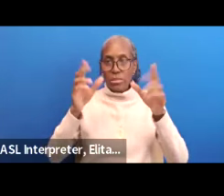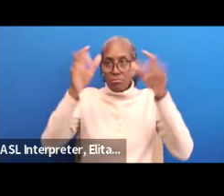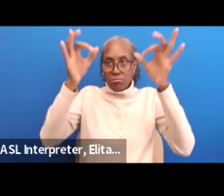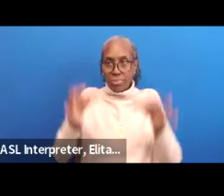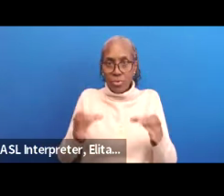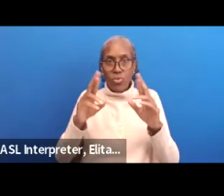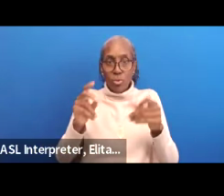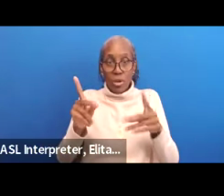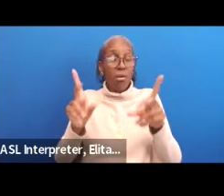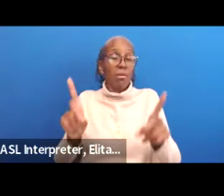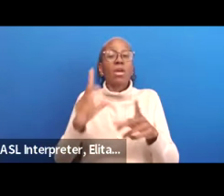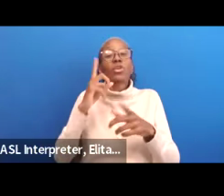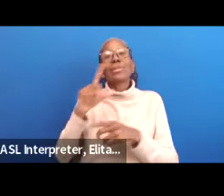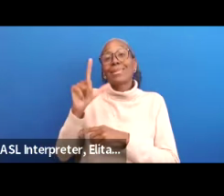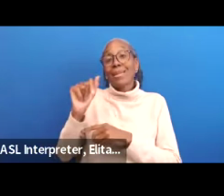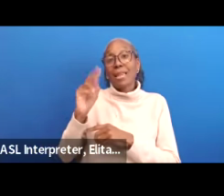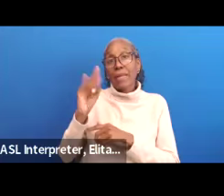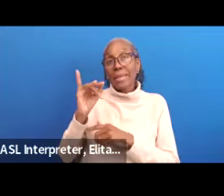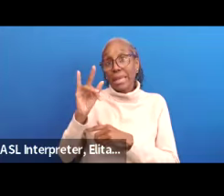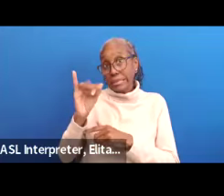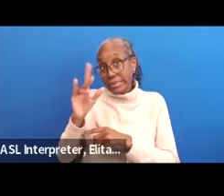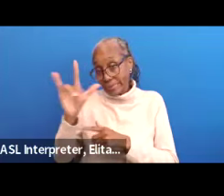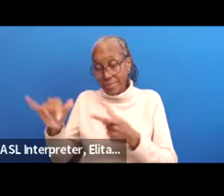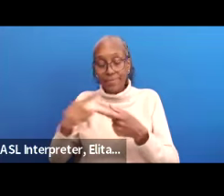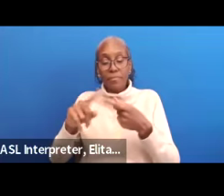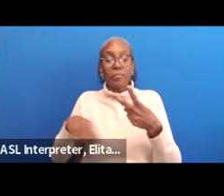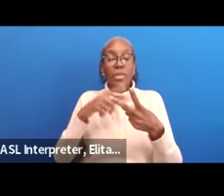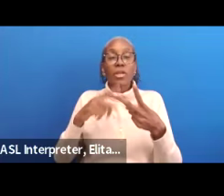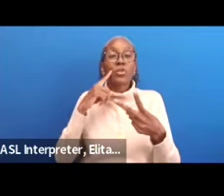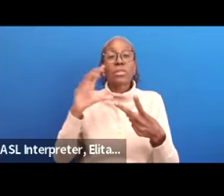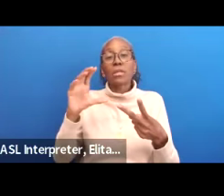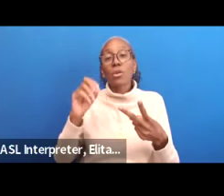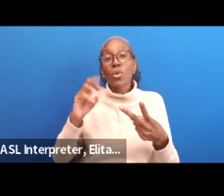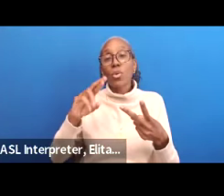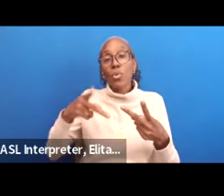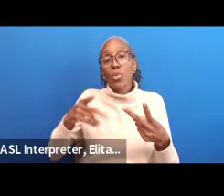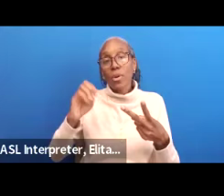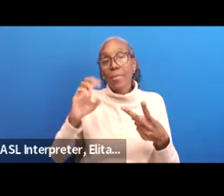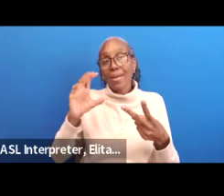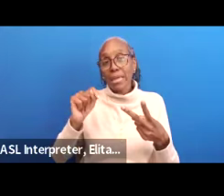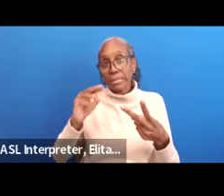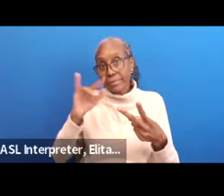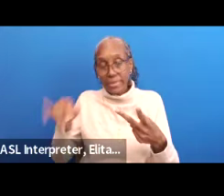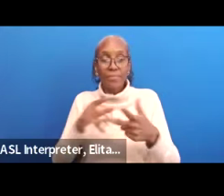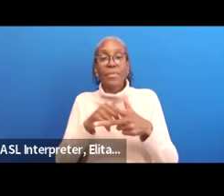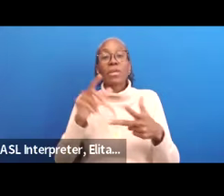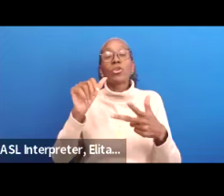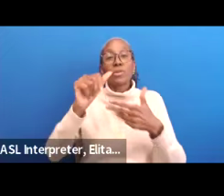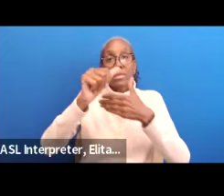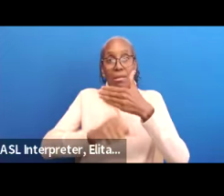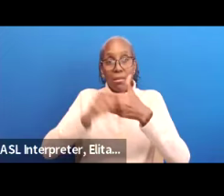seen the laminectomy. You've seen the corpectomy. You've seen